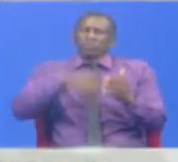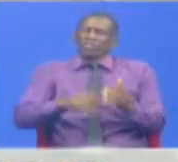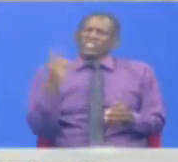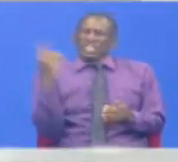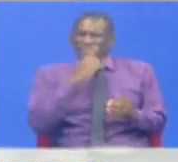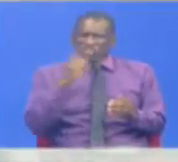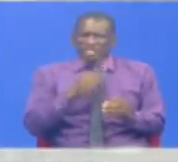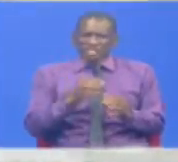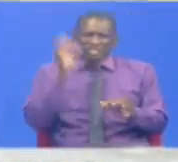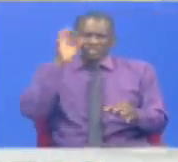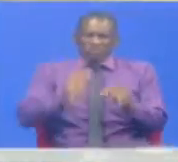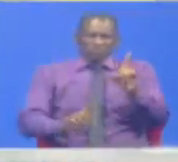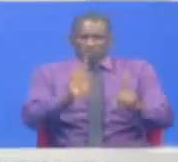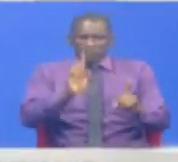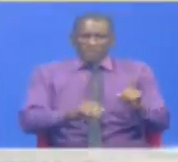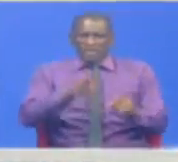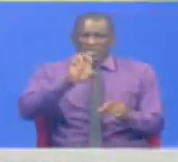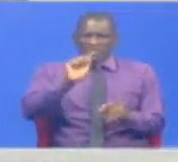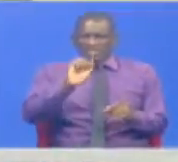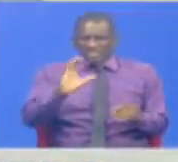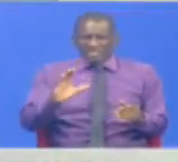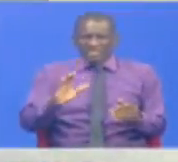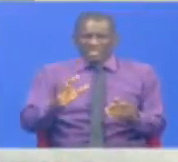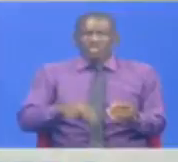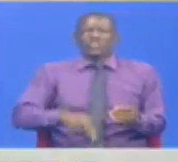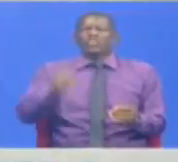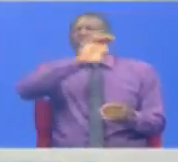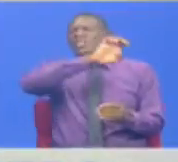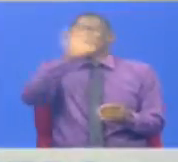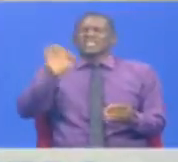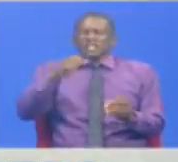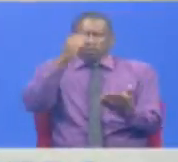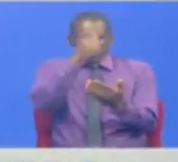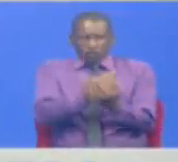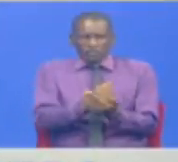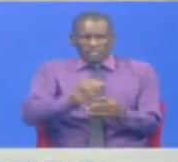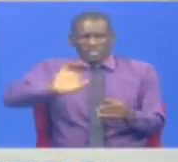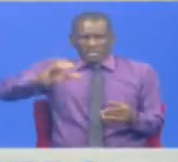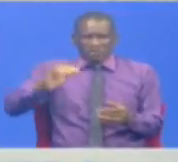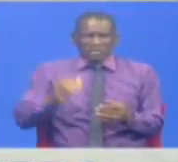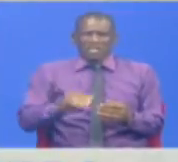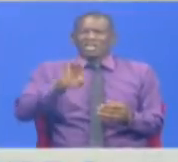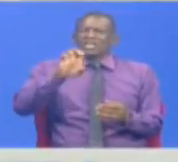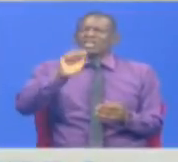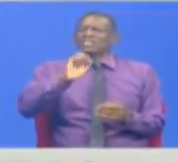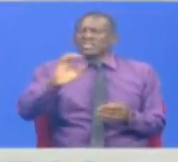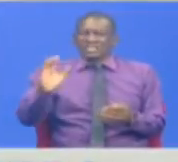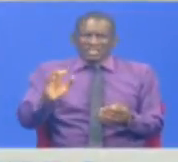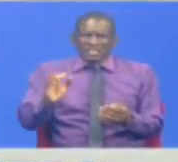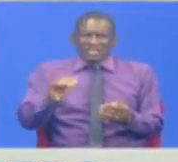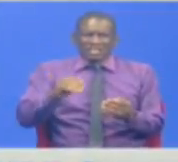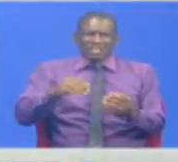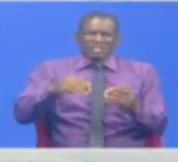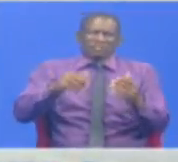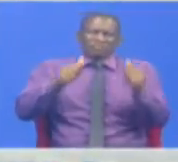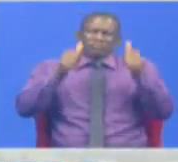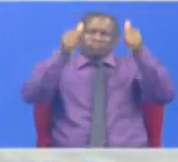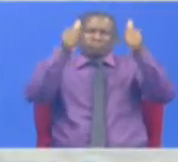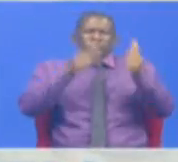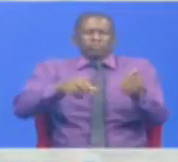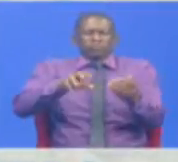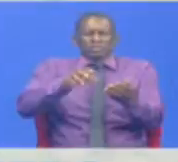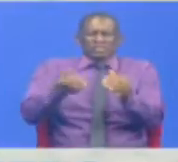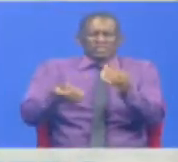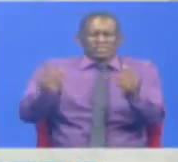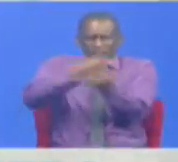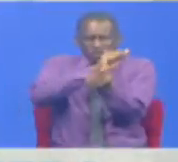burn down the EACC Northeastern Regional offices in the county. The EACC signpost was pulled down in retaliation